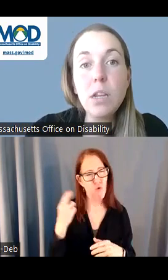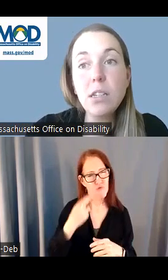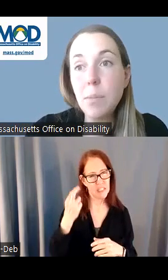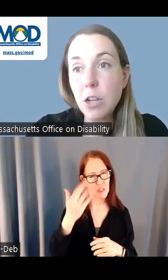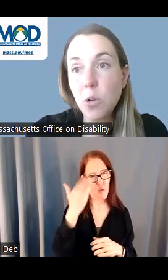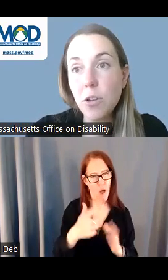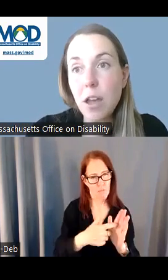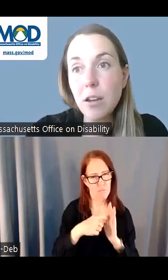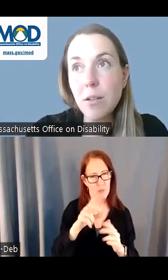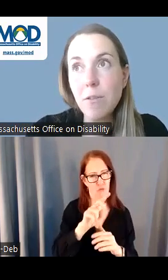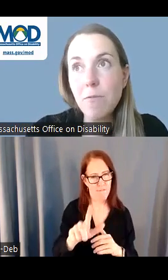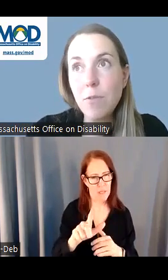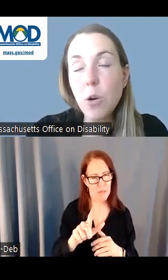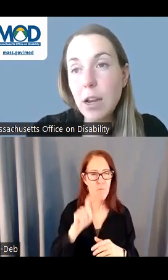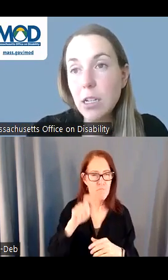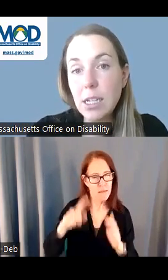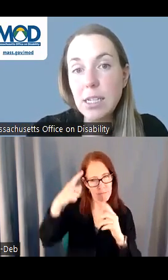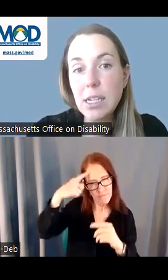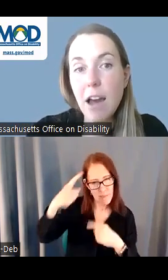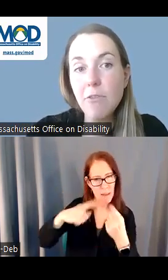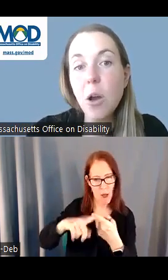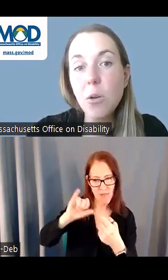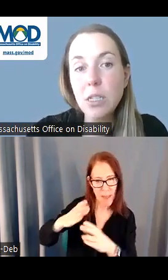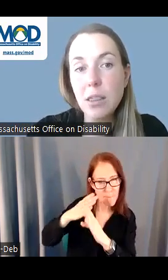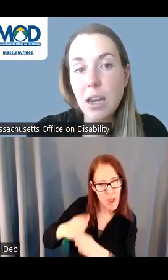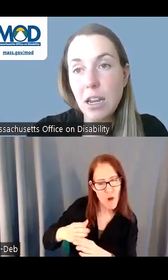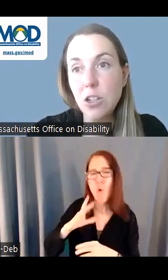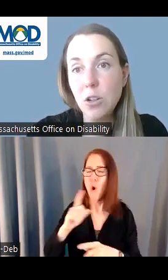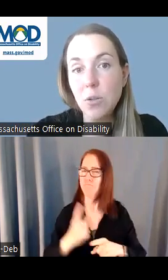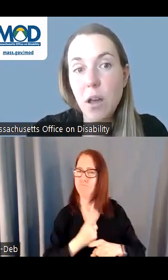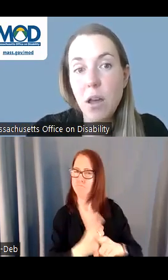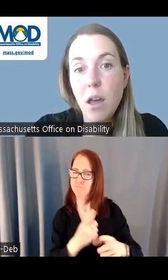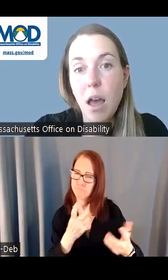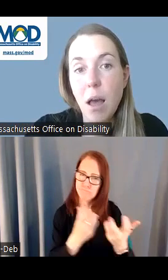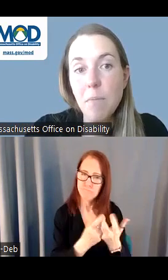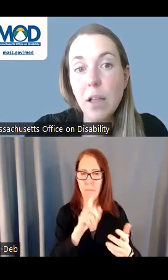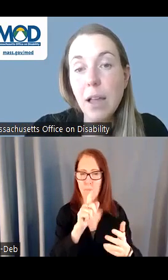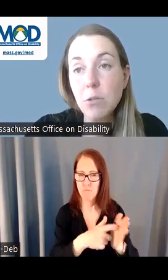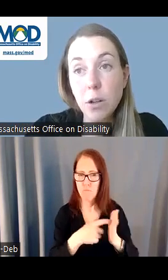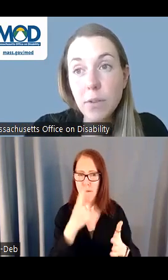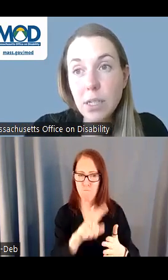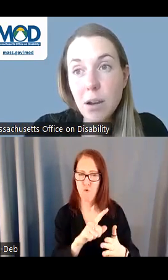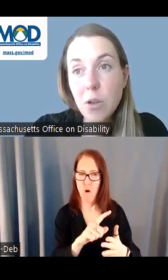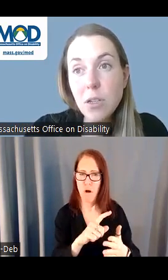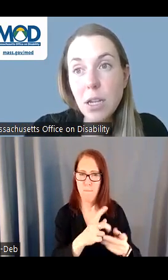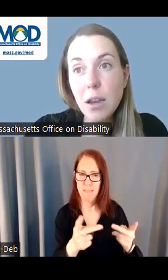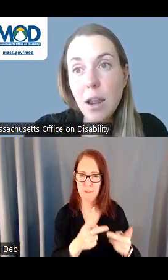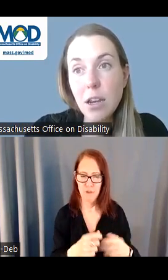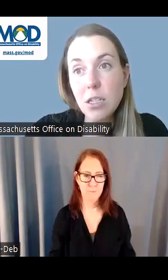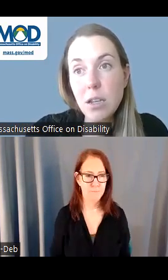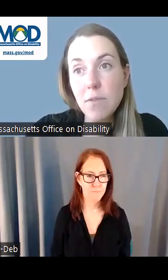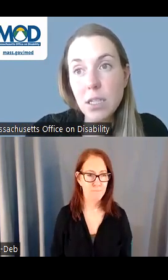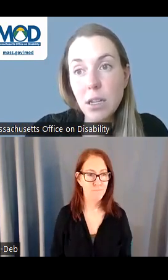You need to make sure that your agency staff knows that they need to allow service animals